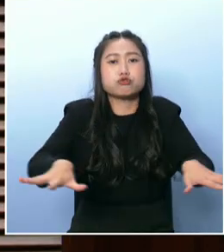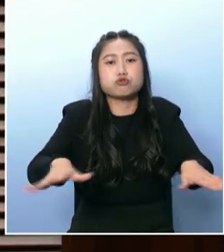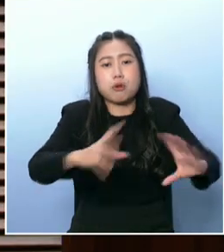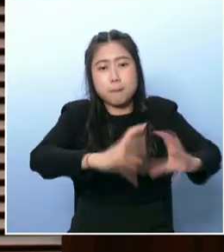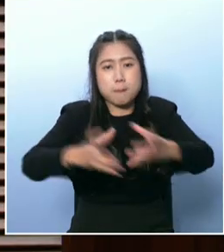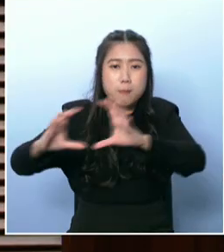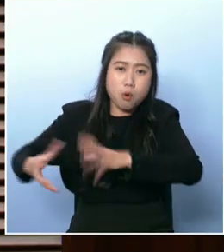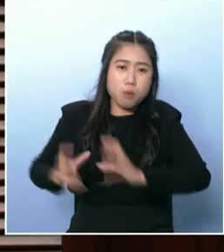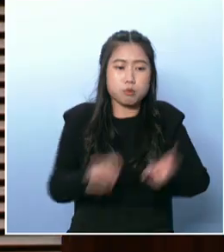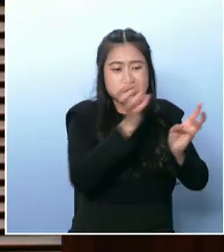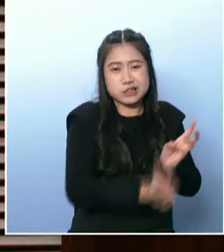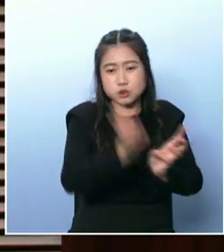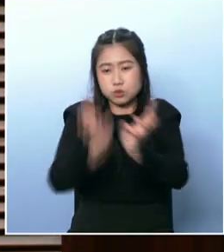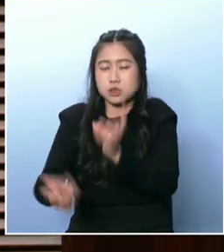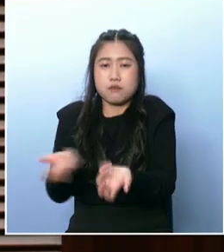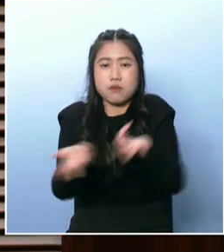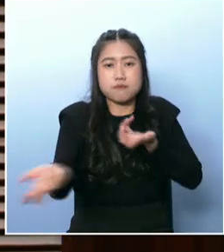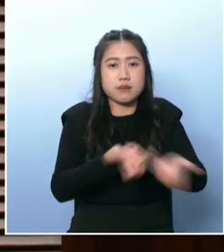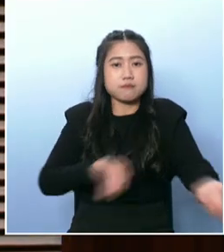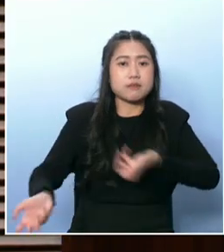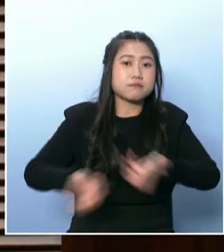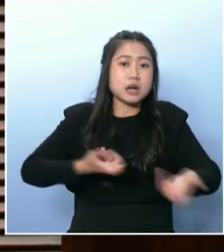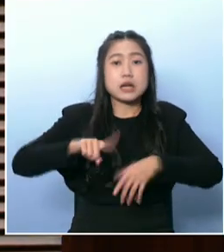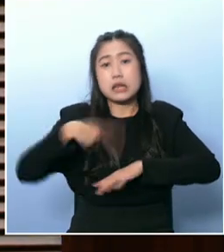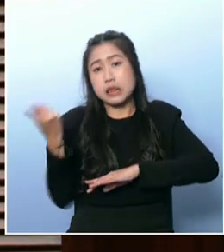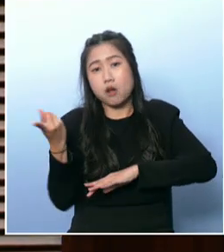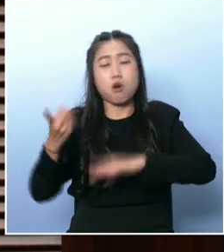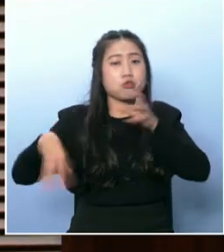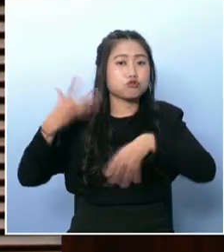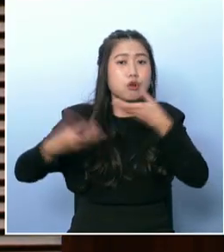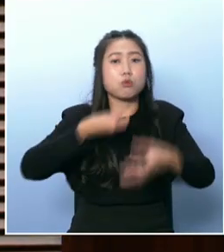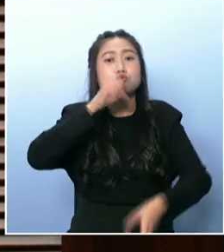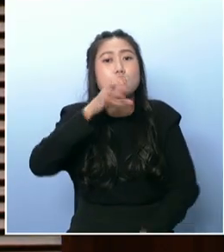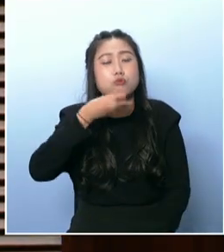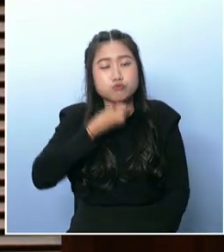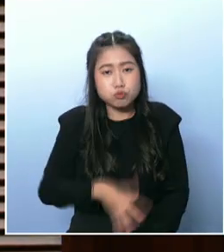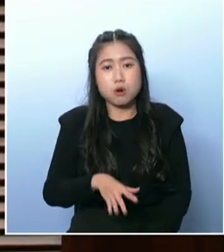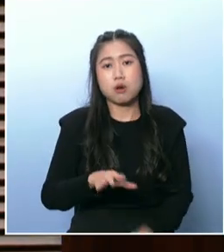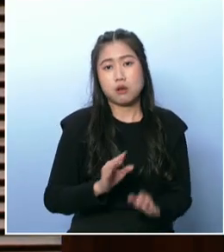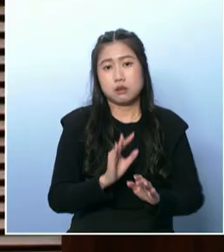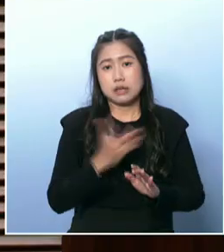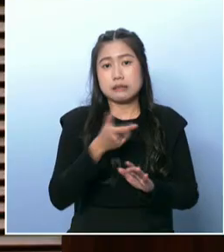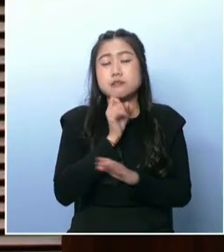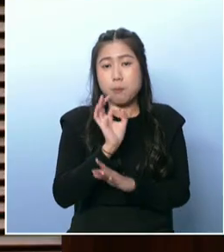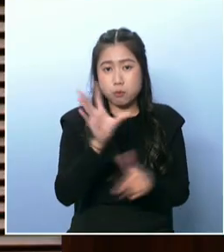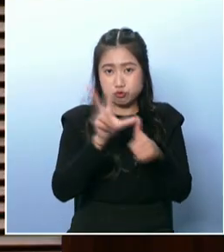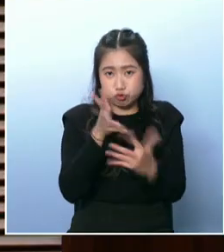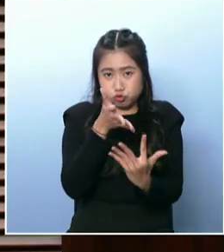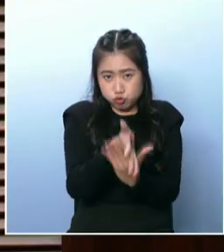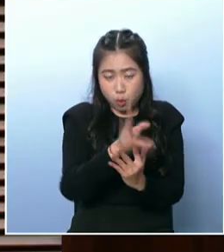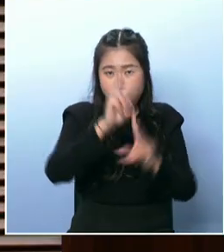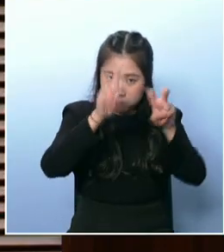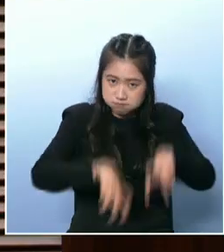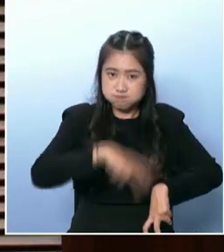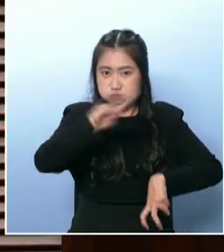But there is now a lot of information being kept in various departments. So do